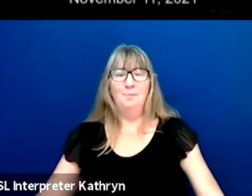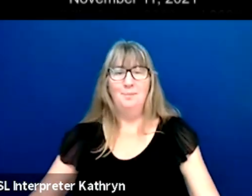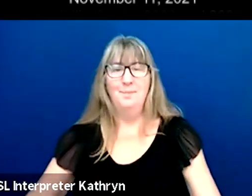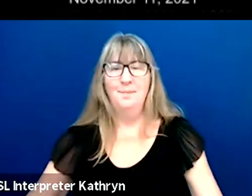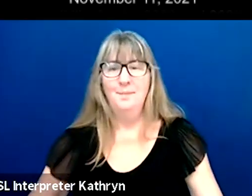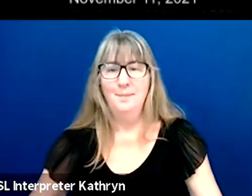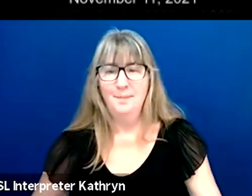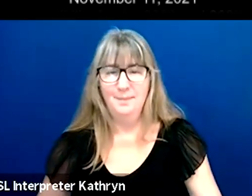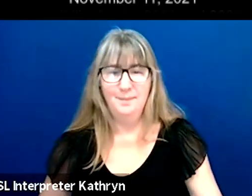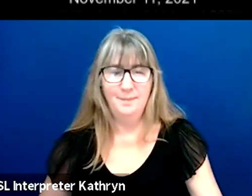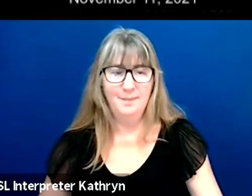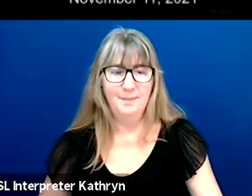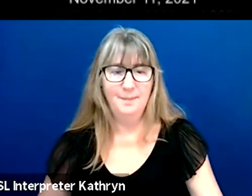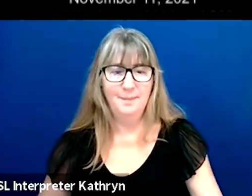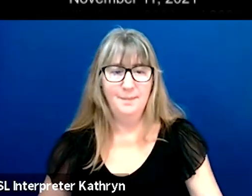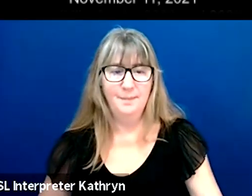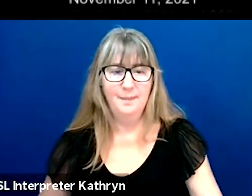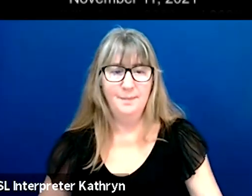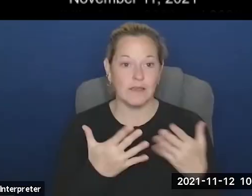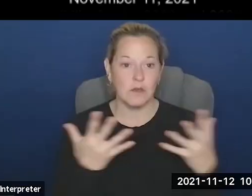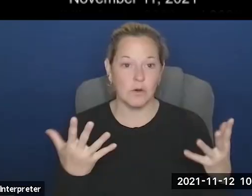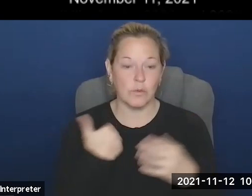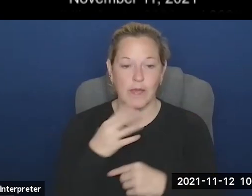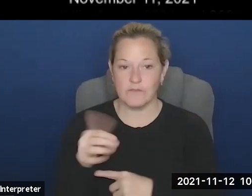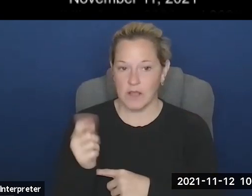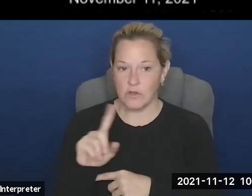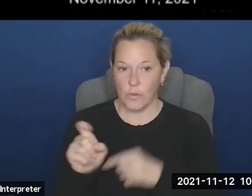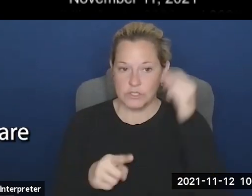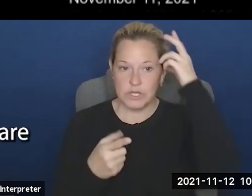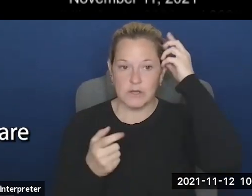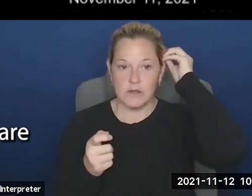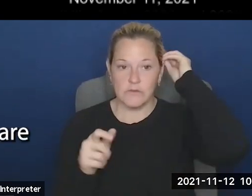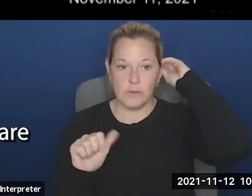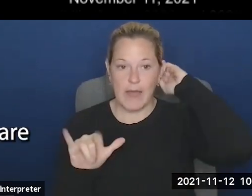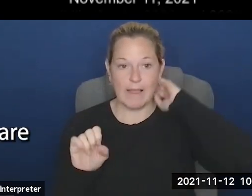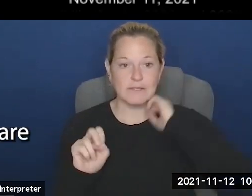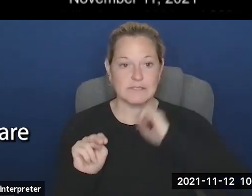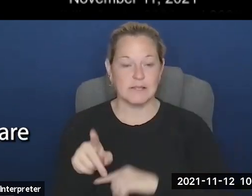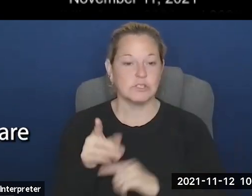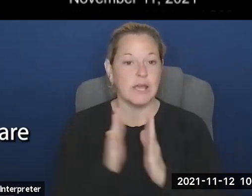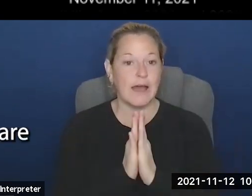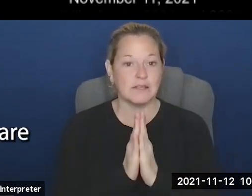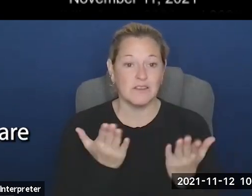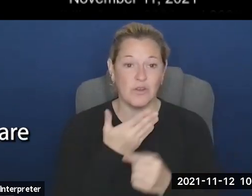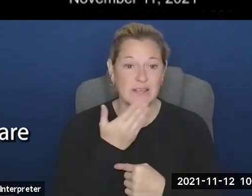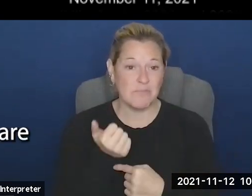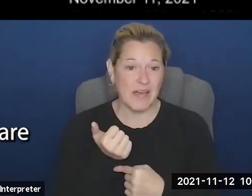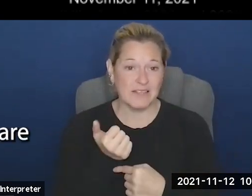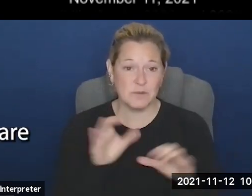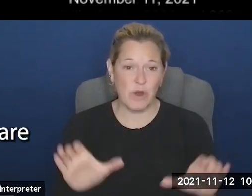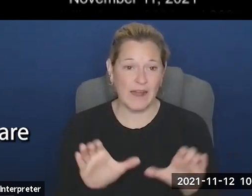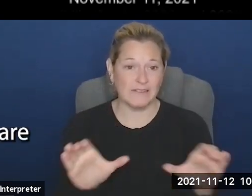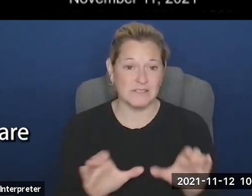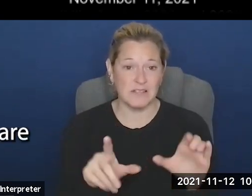Great. Thank you so much. We have another question for you from Allison, who asks, are there any best practices you can share for